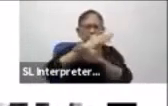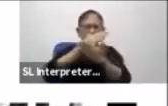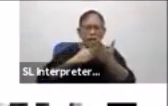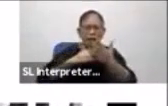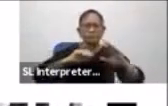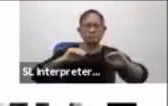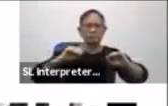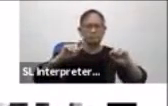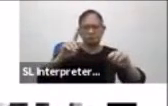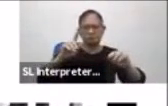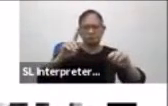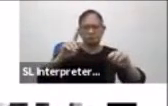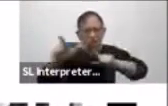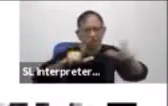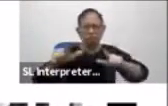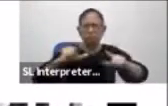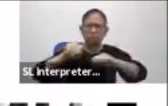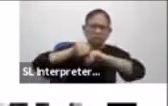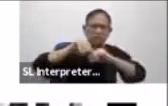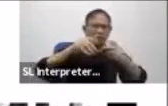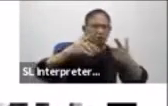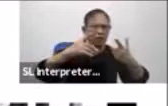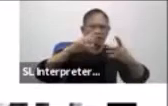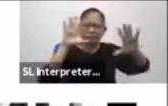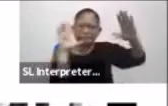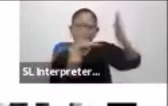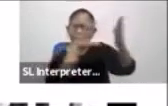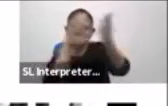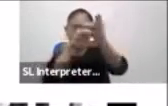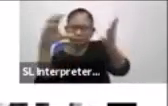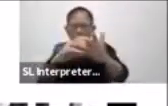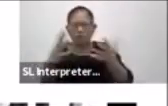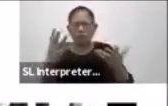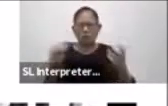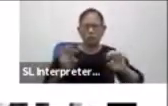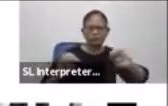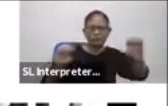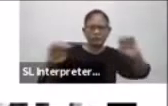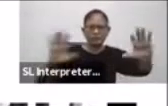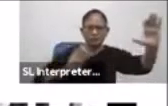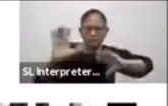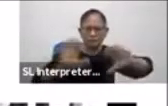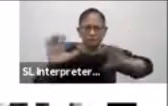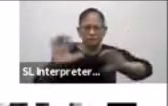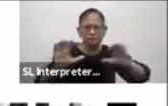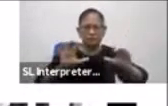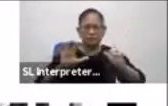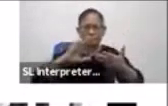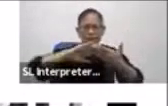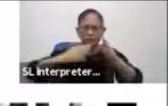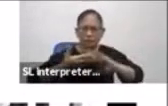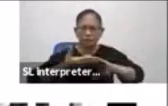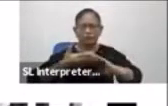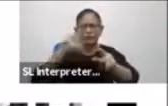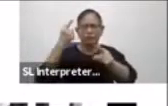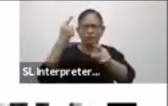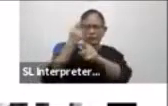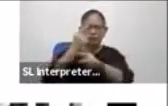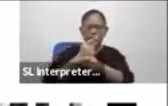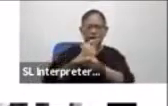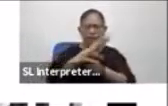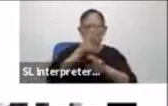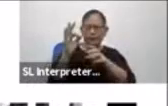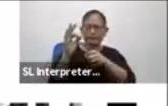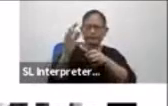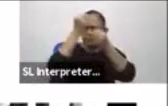GBV messages being included in emergency cards that are being provided to communities with a variety of COVID-related